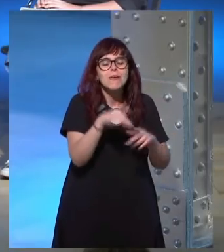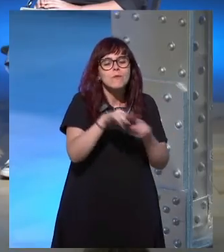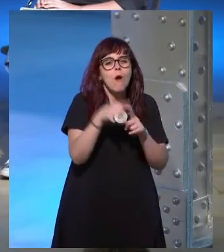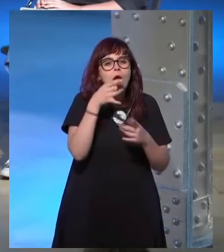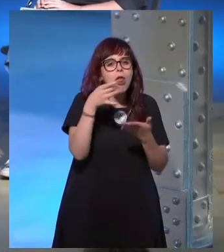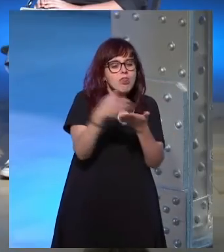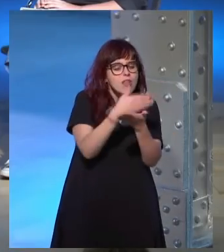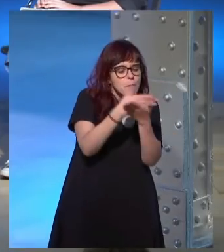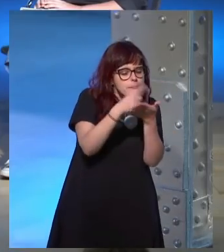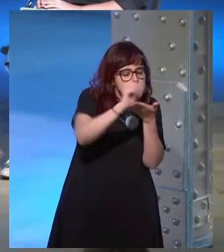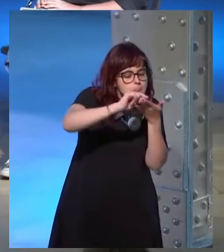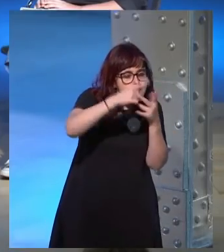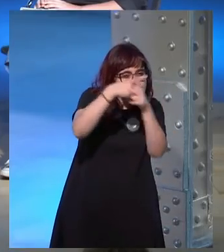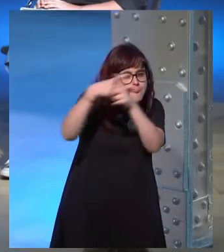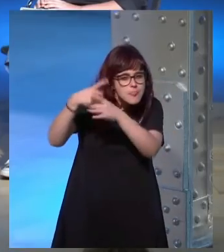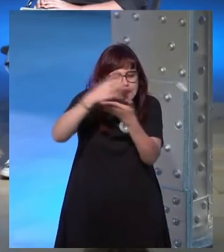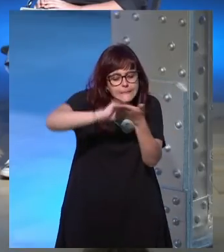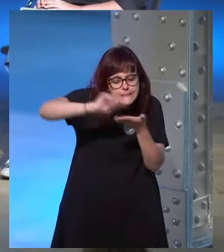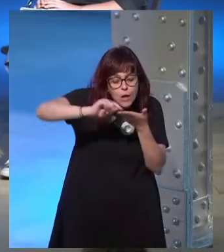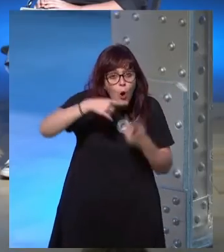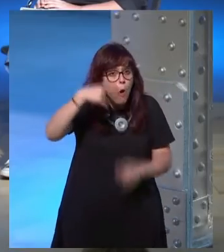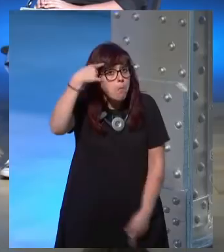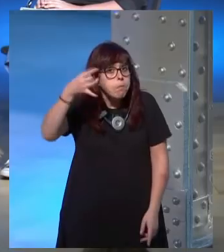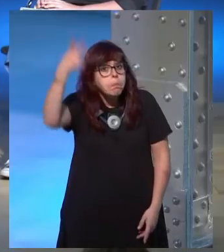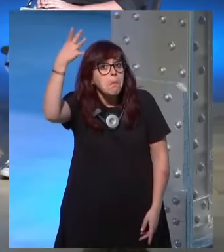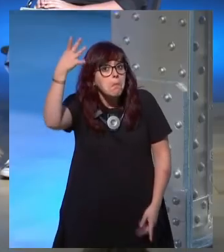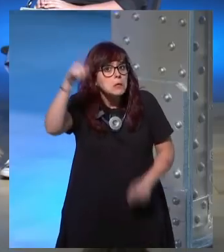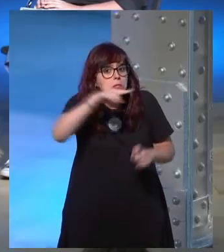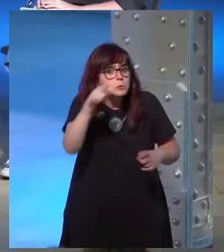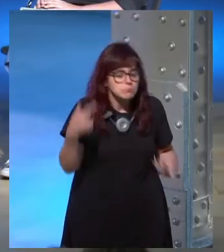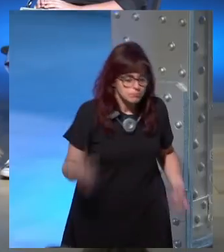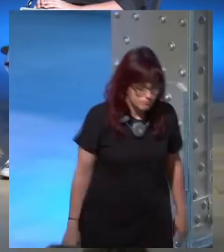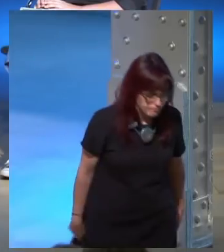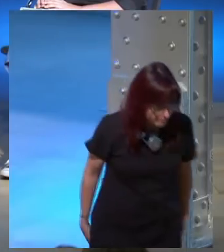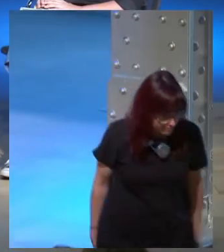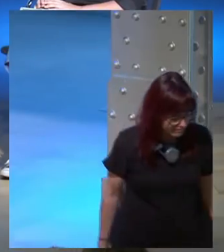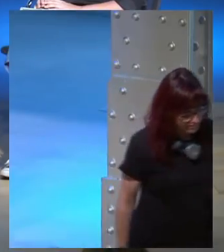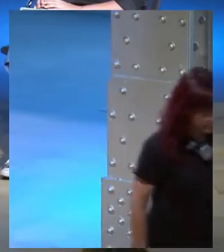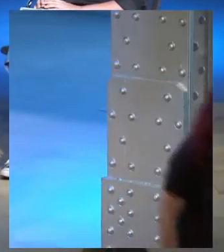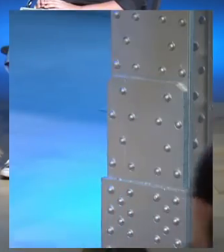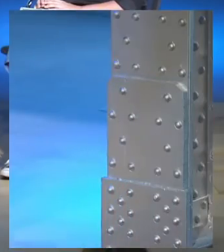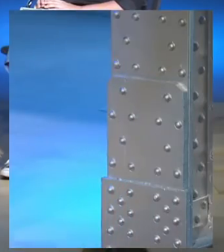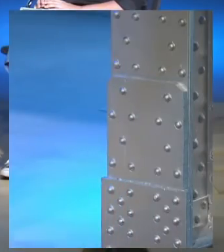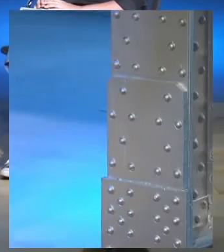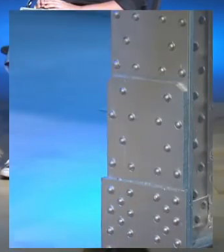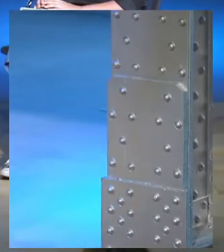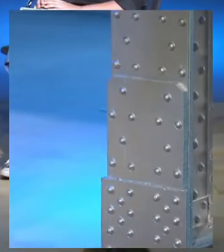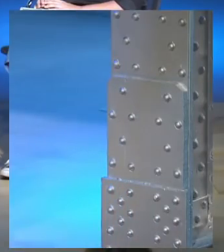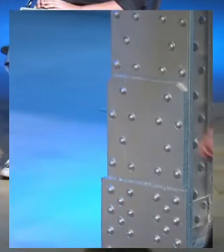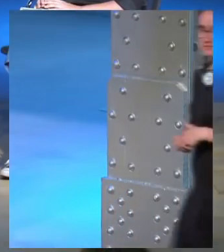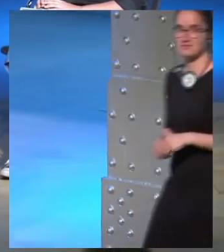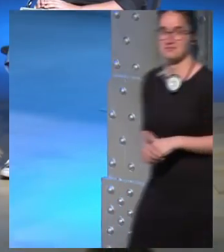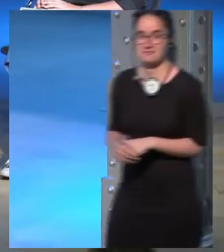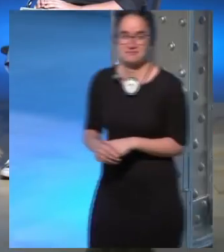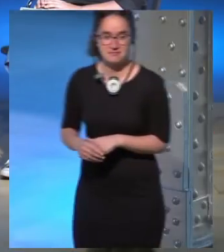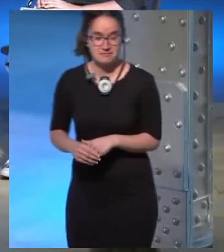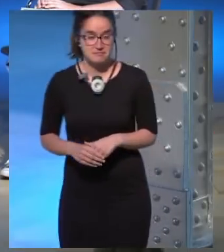How do you do this? Do you start with like an encyclopedia, or are these things that just come to your mind as you